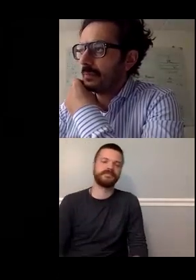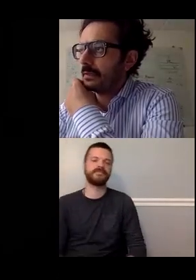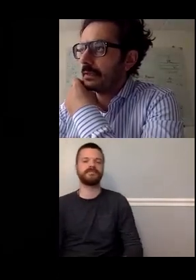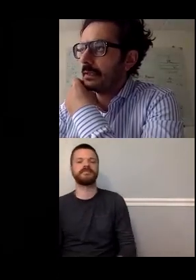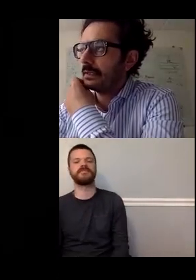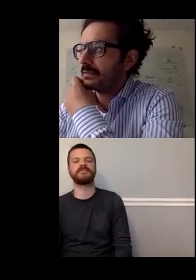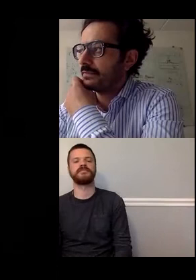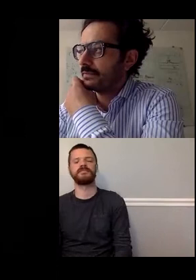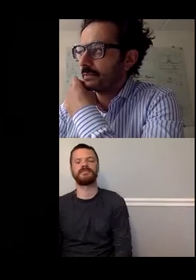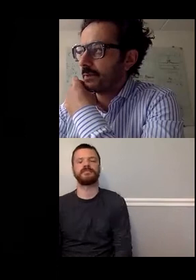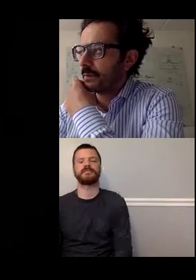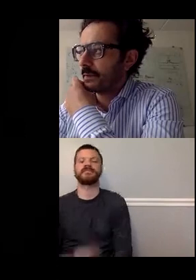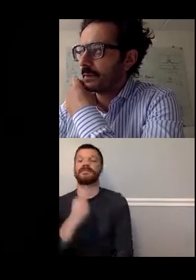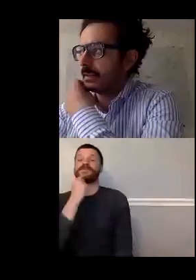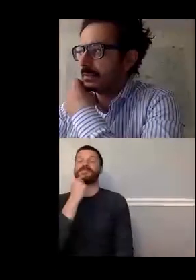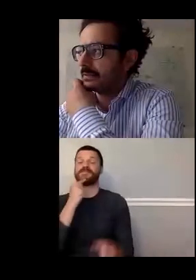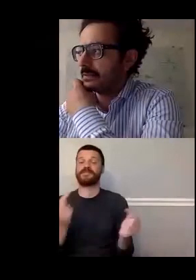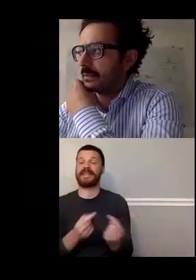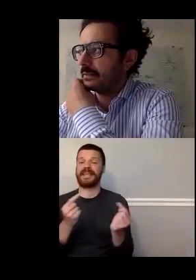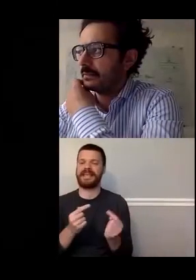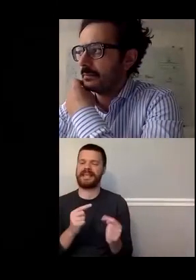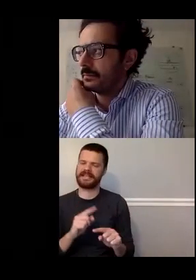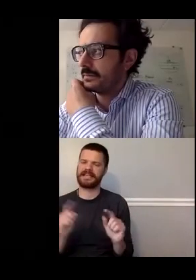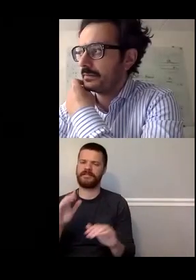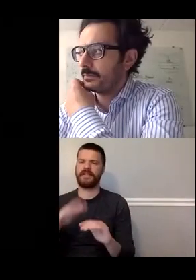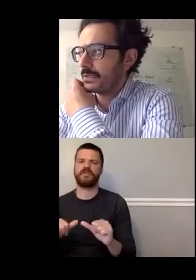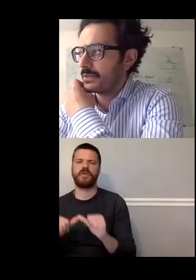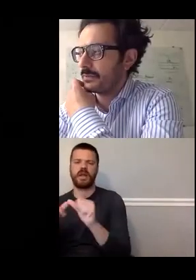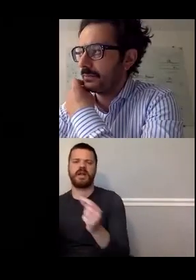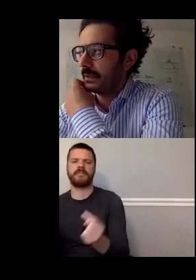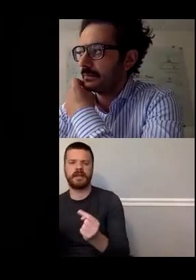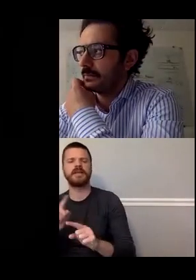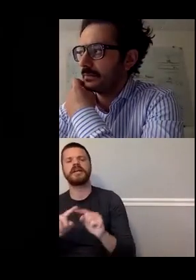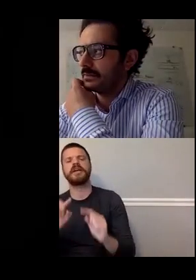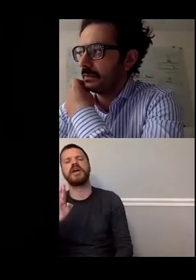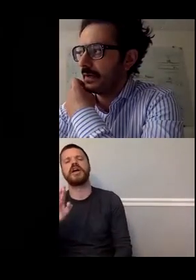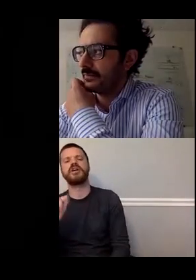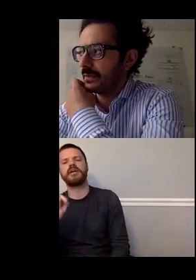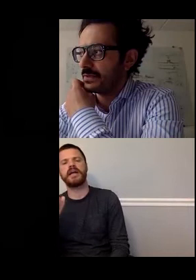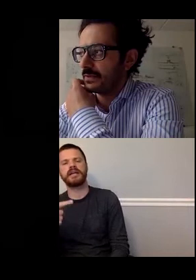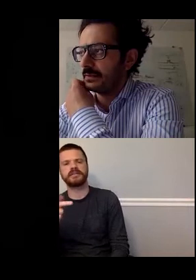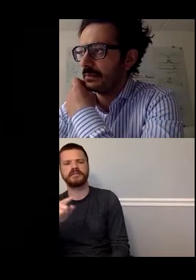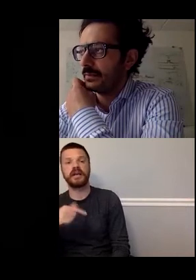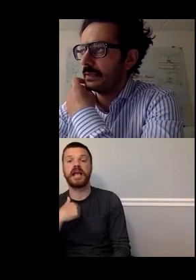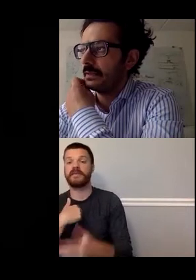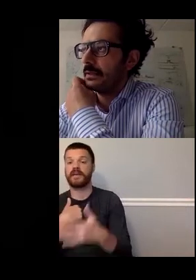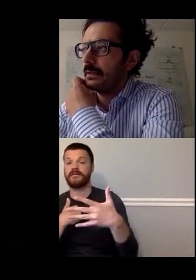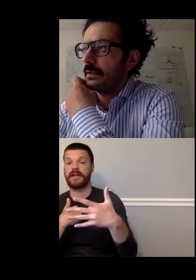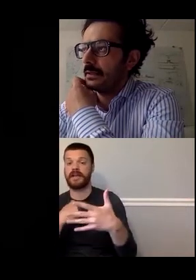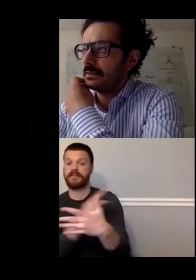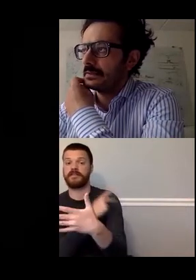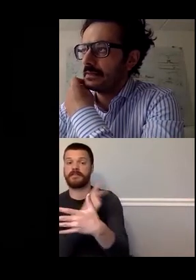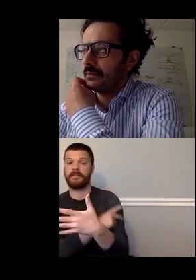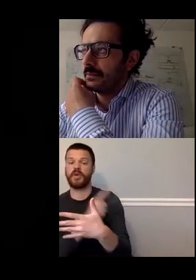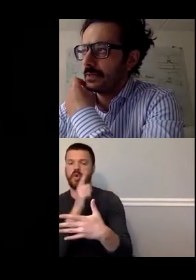acute pain really is different from chronic pain. Again, this is the rating for different patients with pain. So these are 5 patients rating their pain.